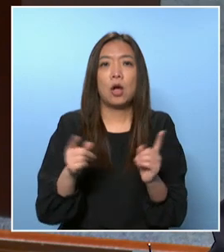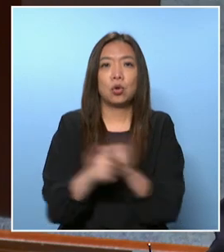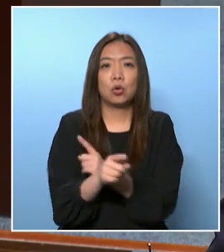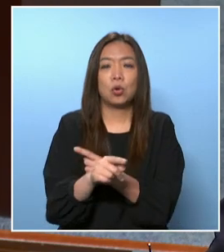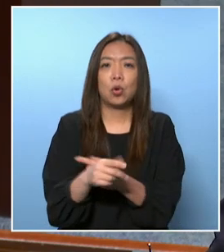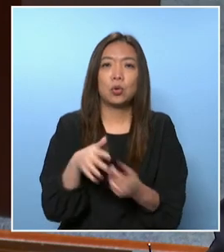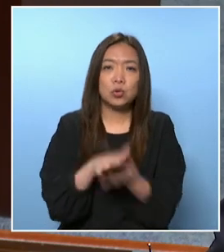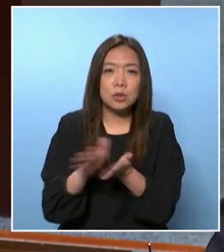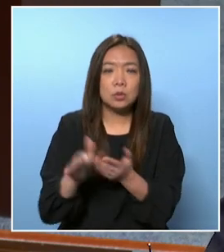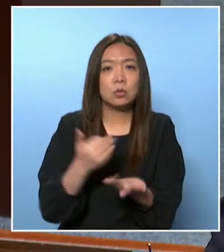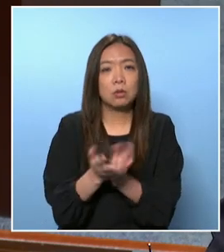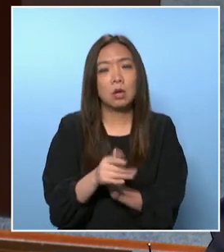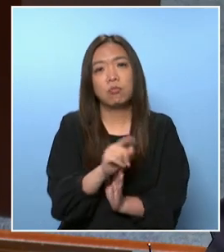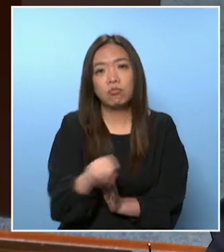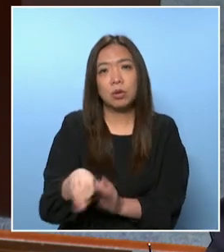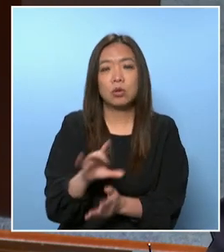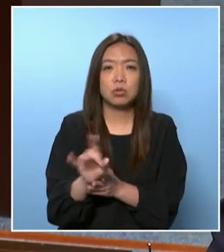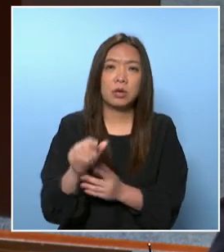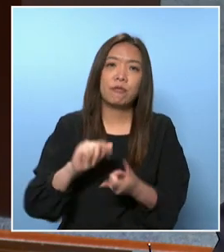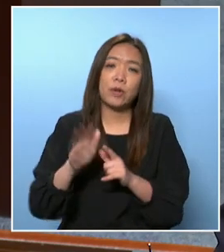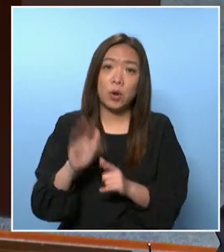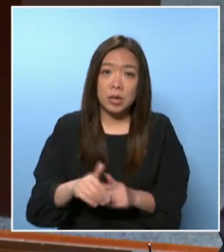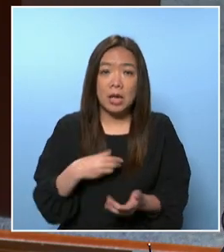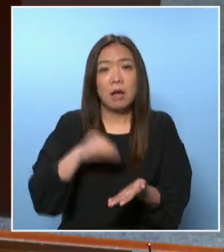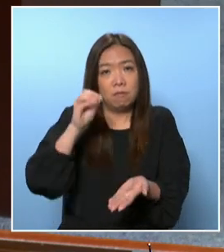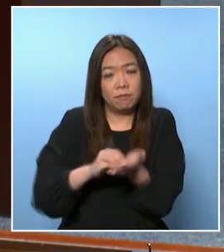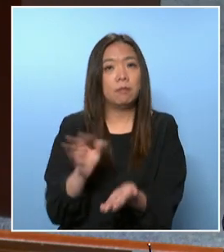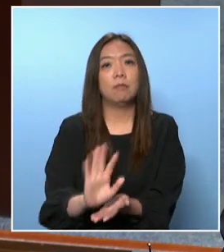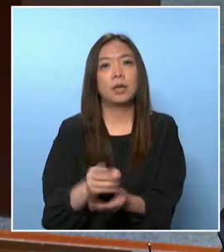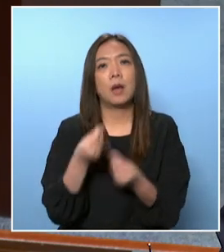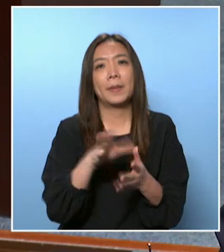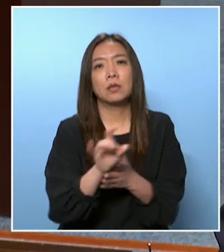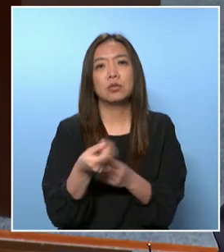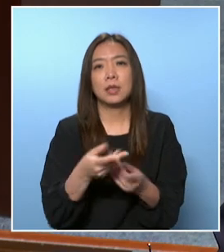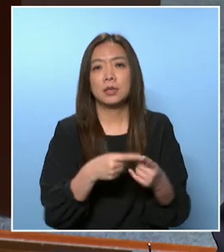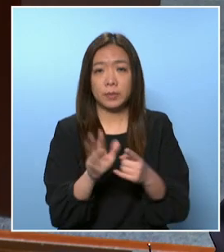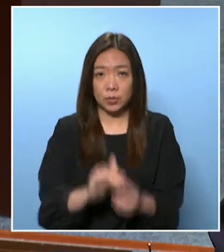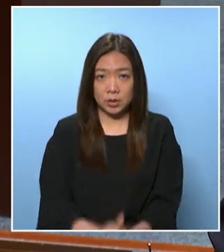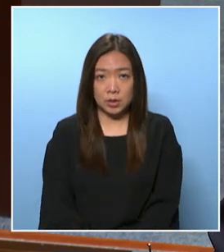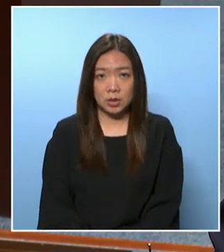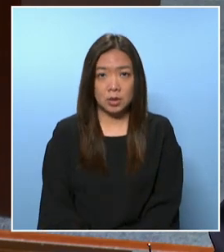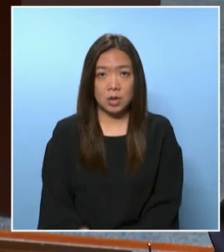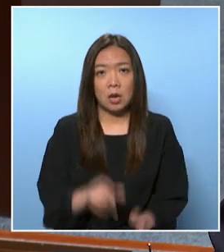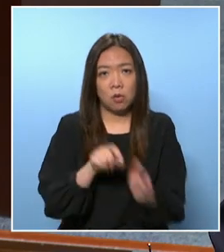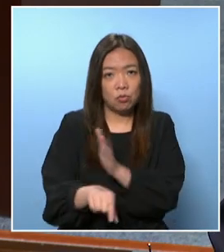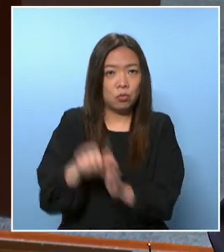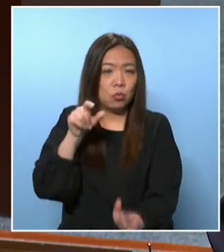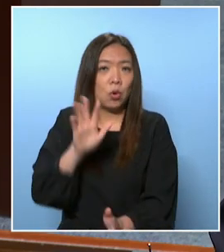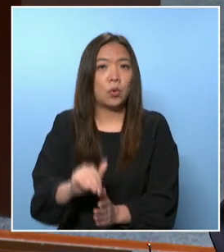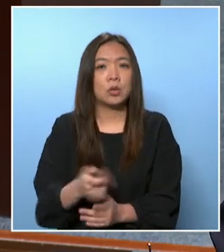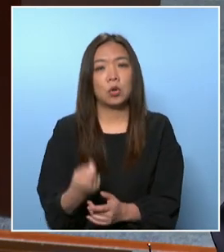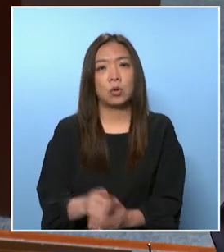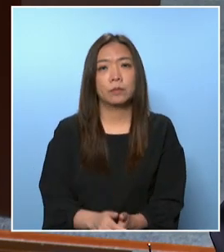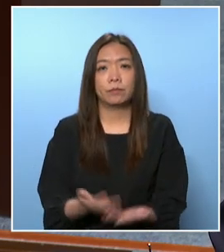the WeChat. If you can press a button and have this revoked, this is an option that should be available